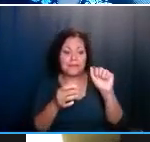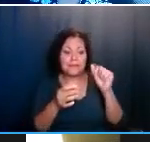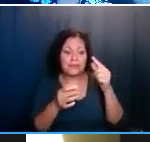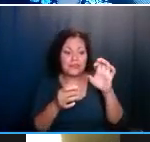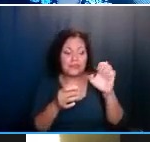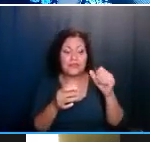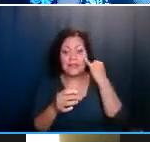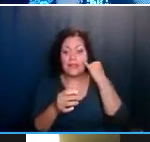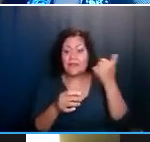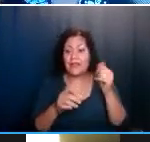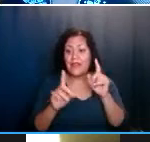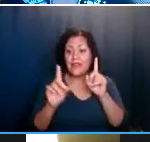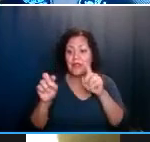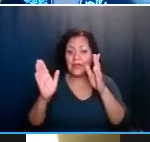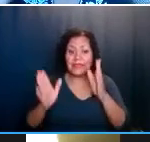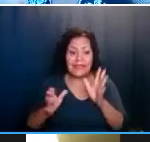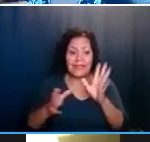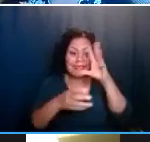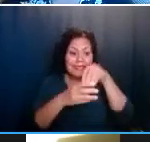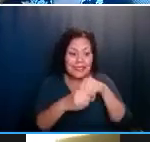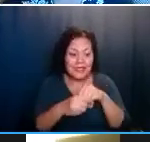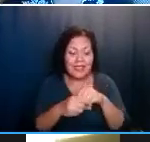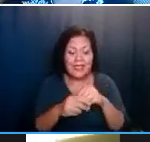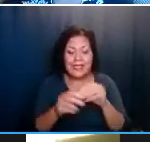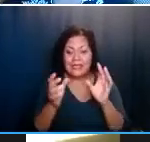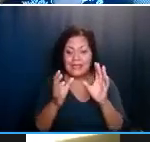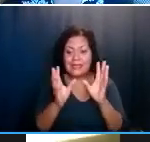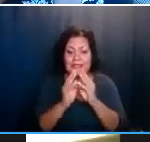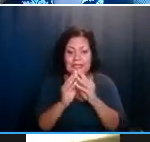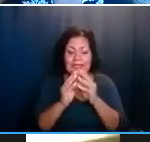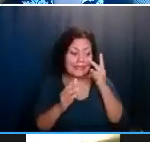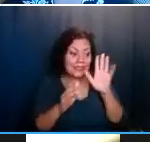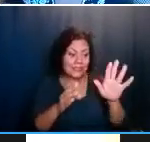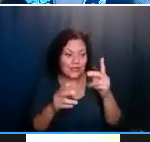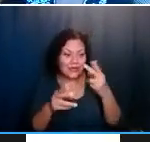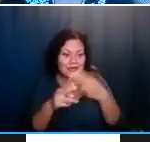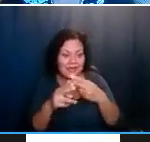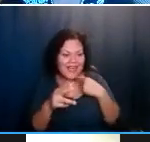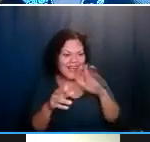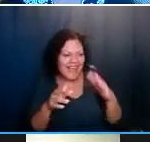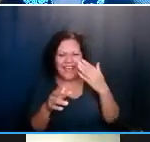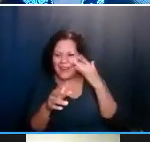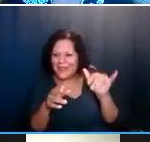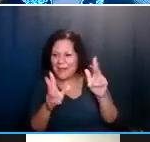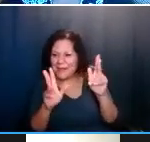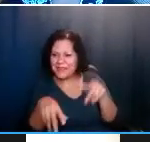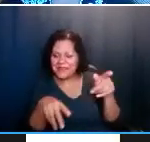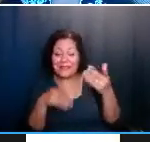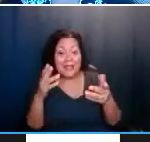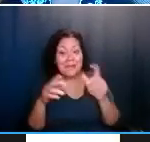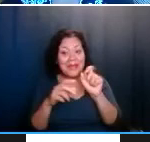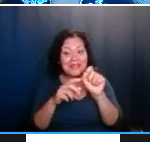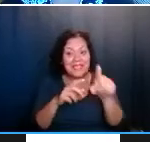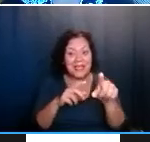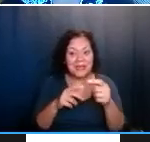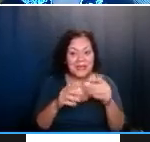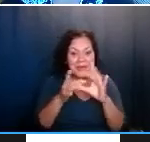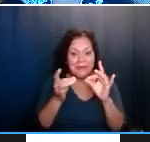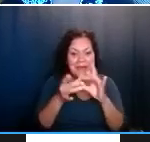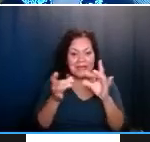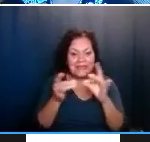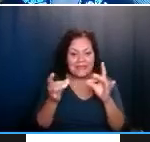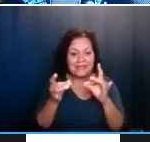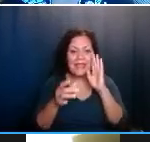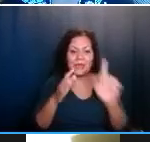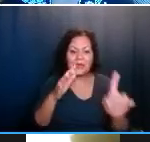is engaged in the session today, sees your name and says, hey, I know that person, they might send you a message, and that's going to appear